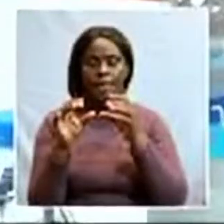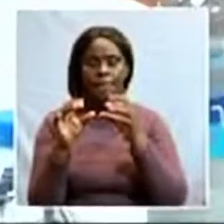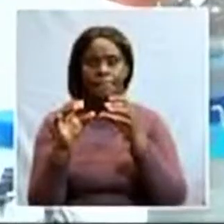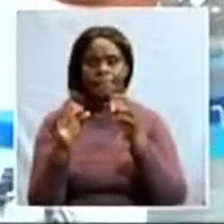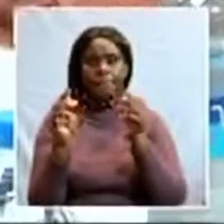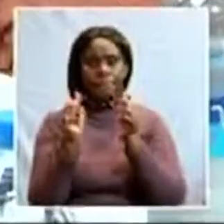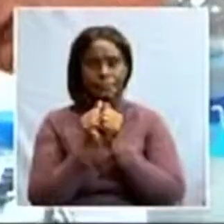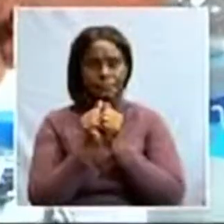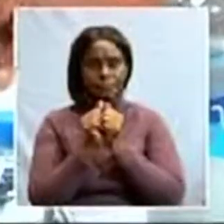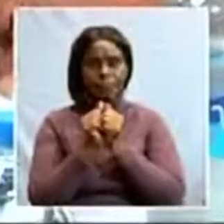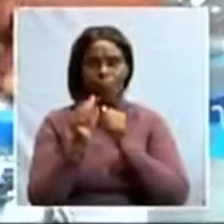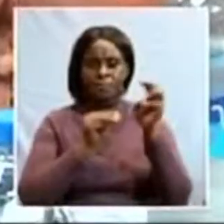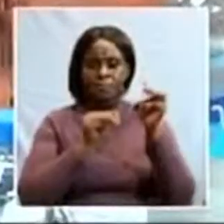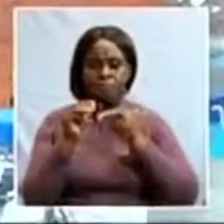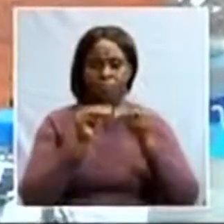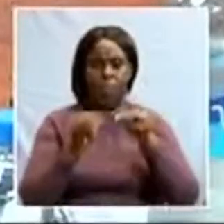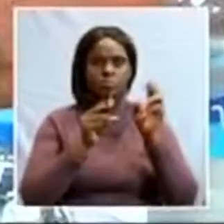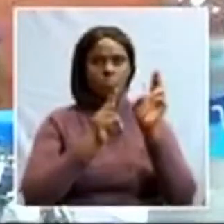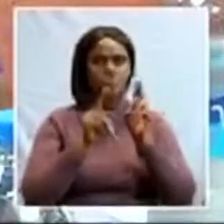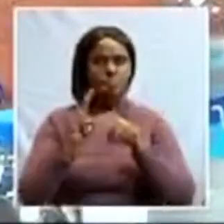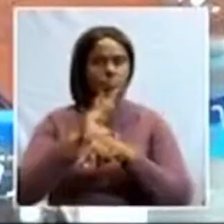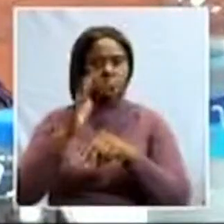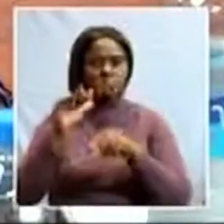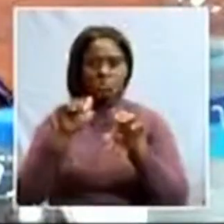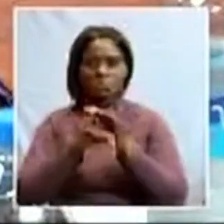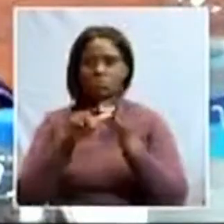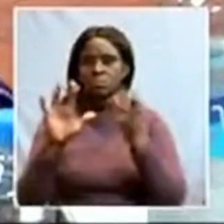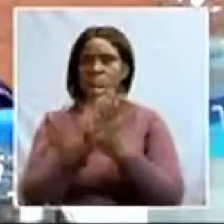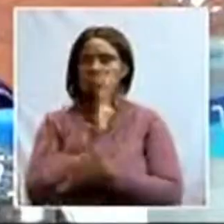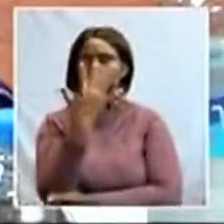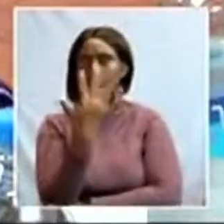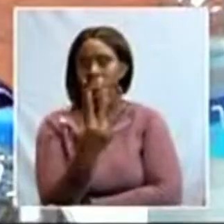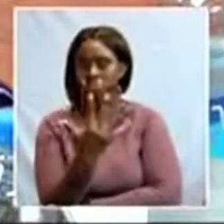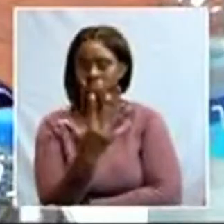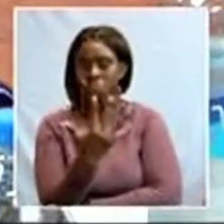and the management response is on page 5.